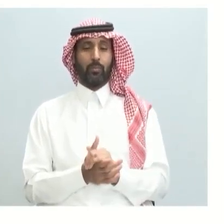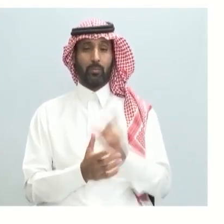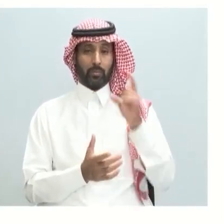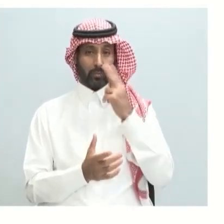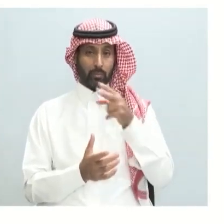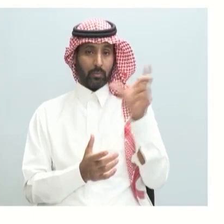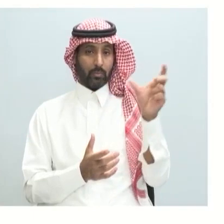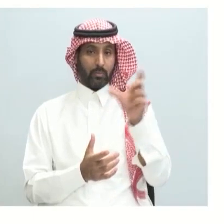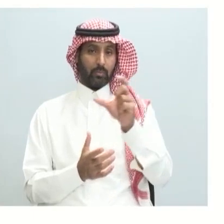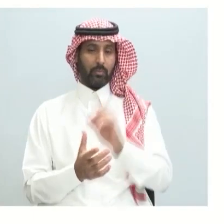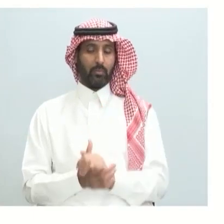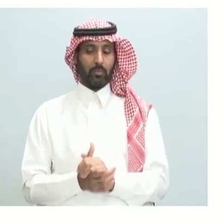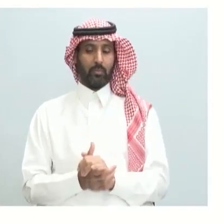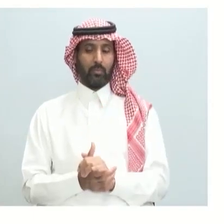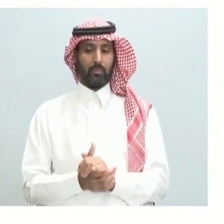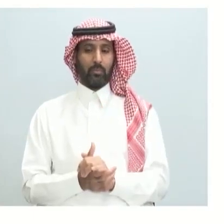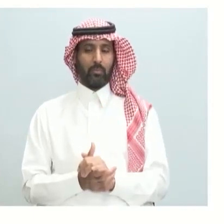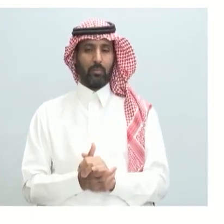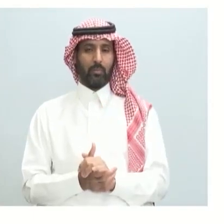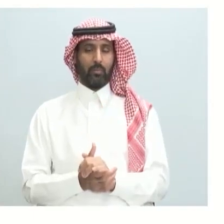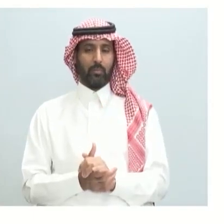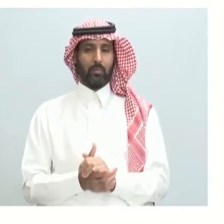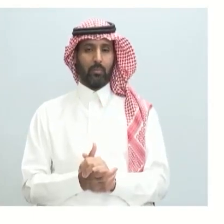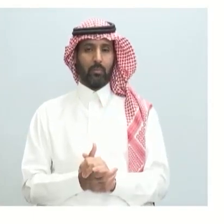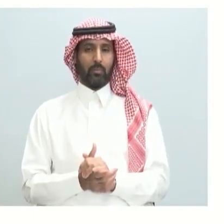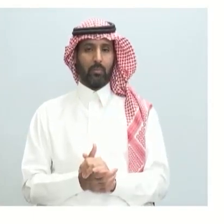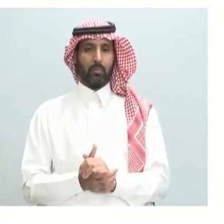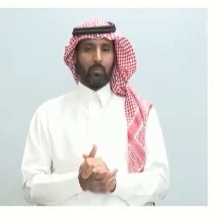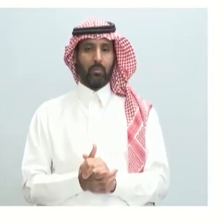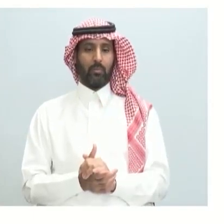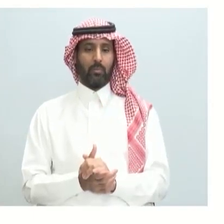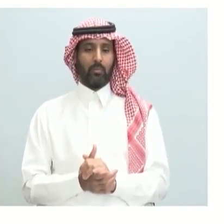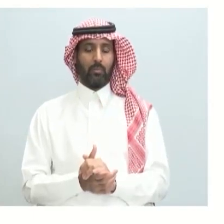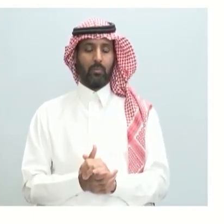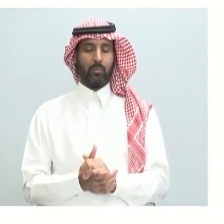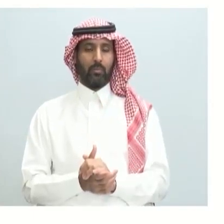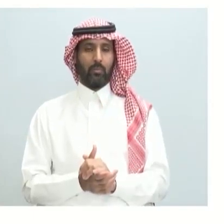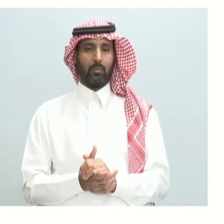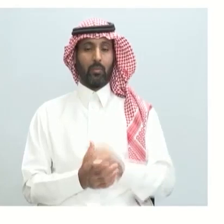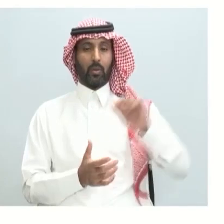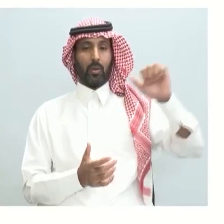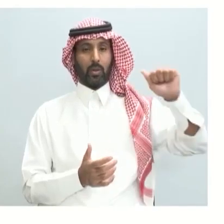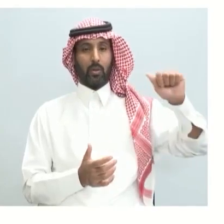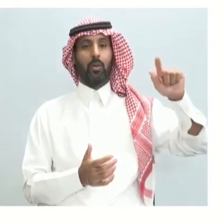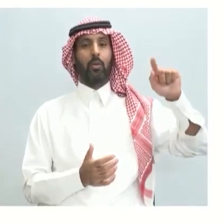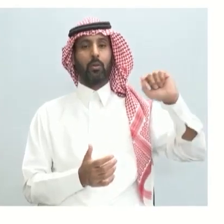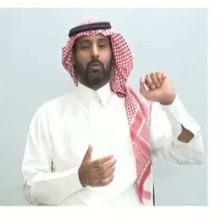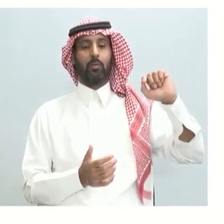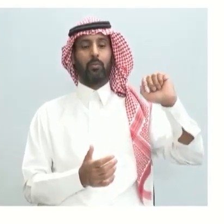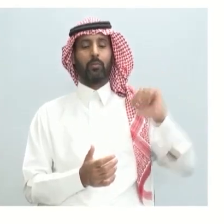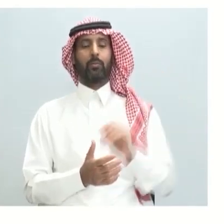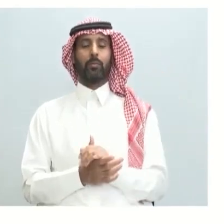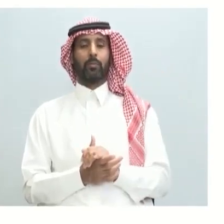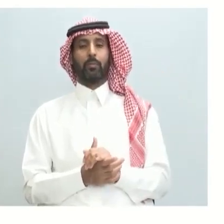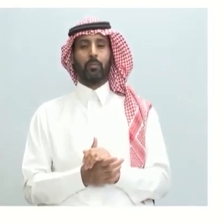S, P, and in the last two letters are R, E. A, then the letter